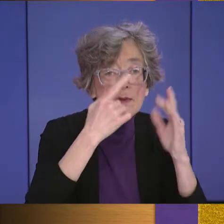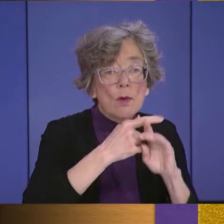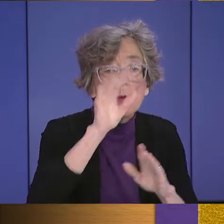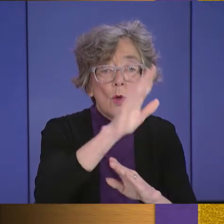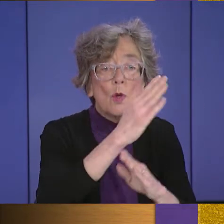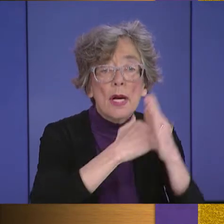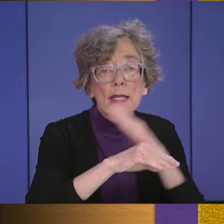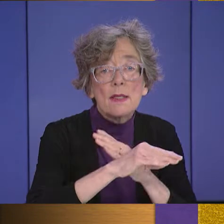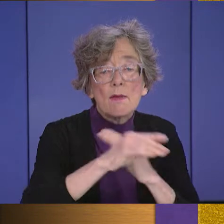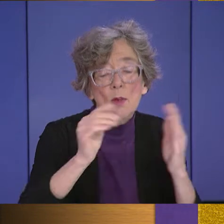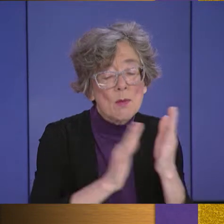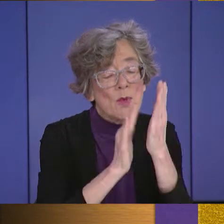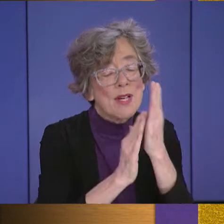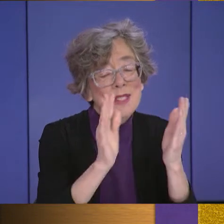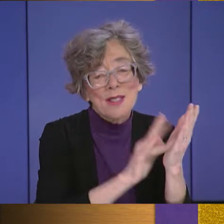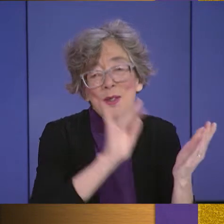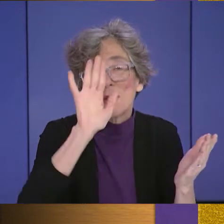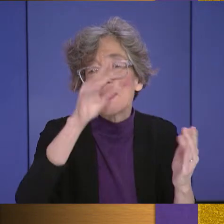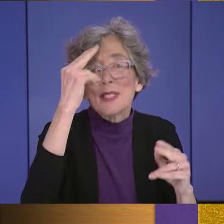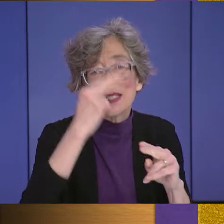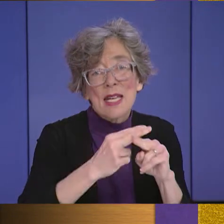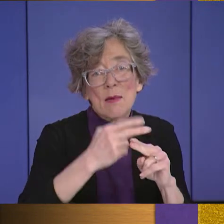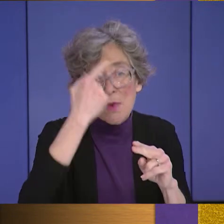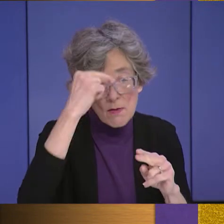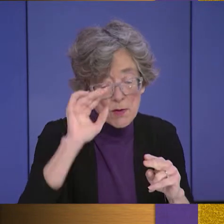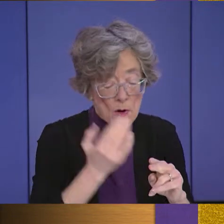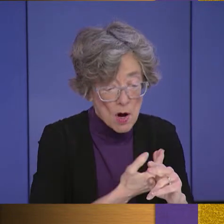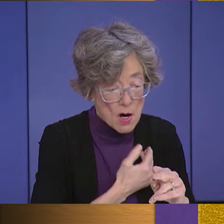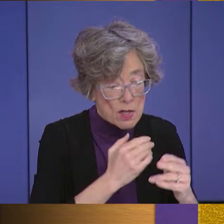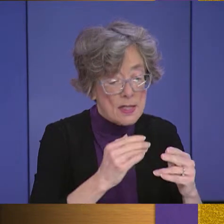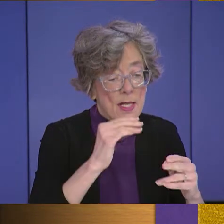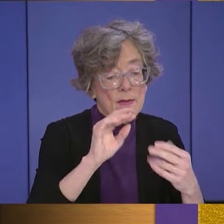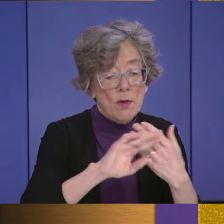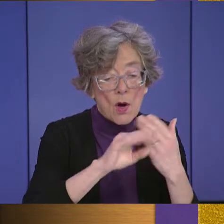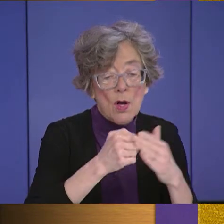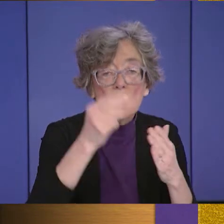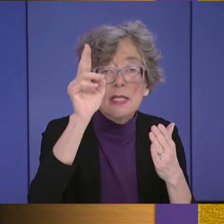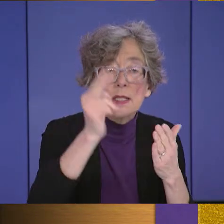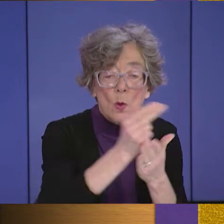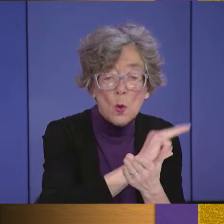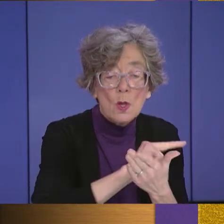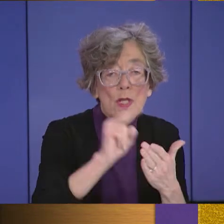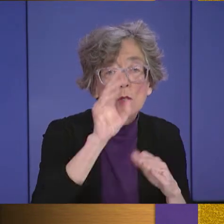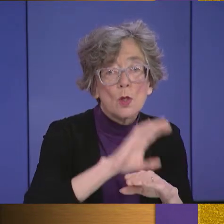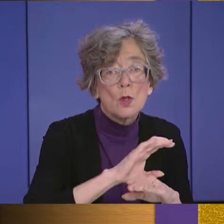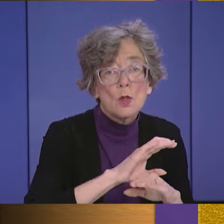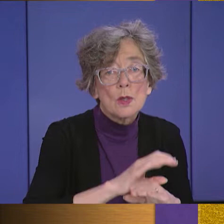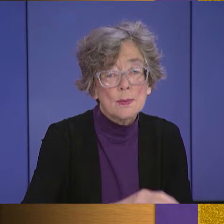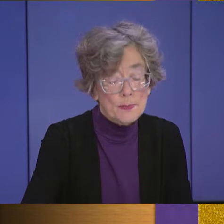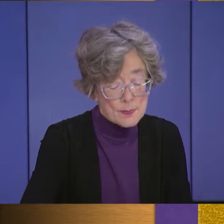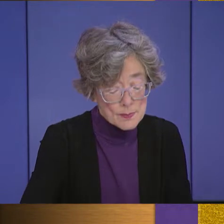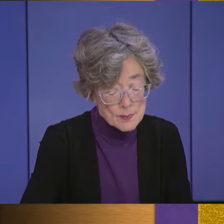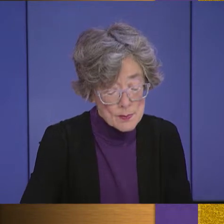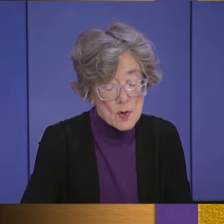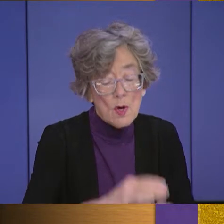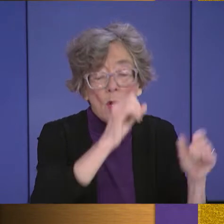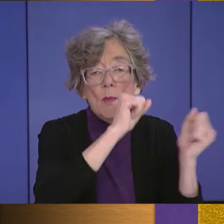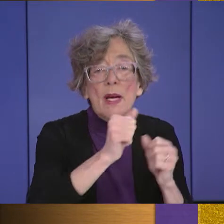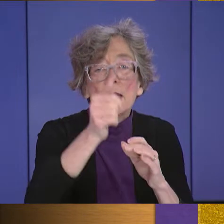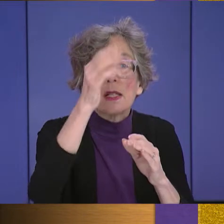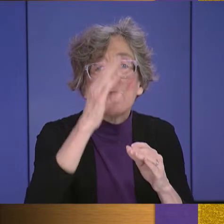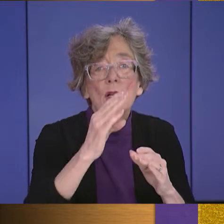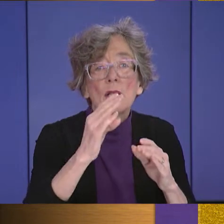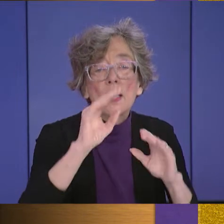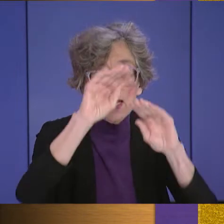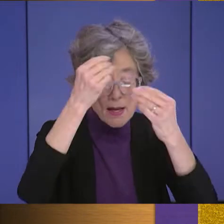hands for the praise and glory of his name, for our good and the good of all his holy church. Hear us, Almighty God, and having instilled in